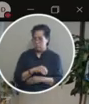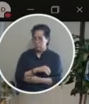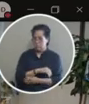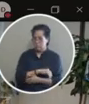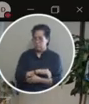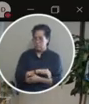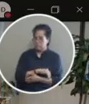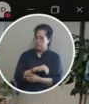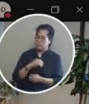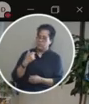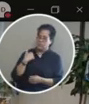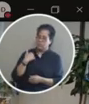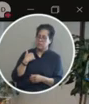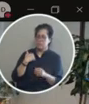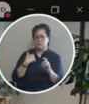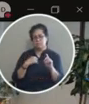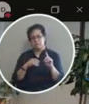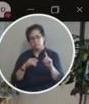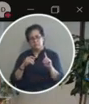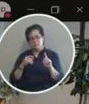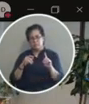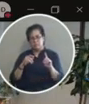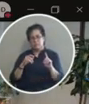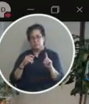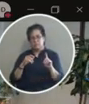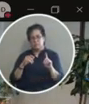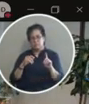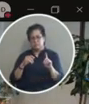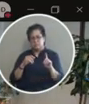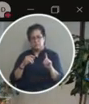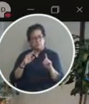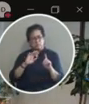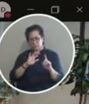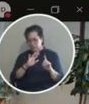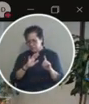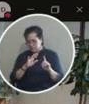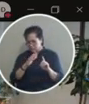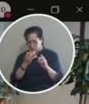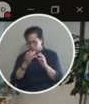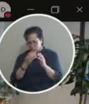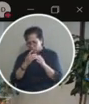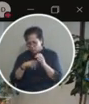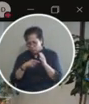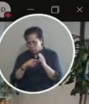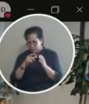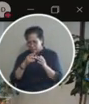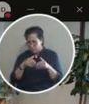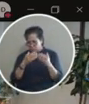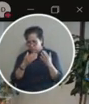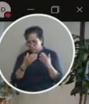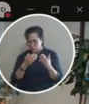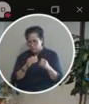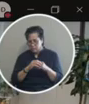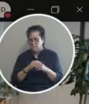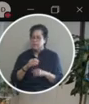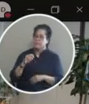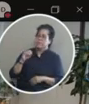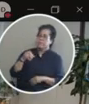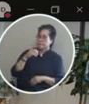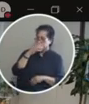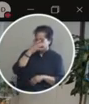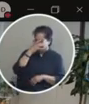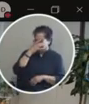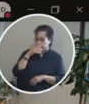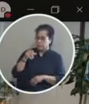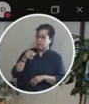Okay, so there is a motion. Representative, I'm sorry to interrupt. Would you repeat your motions? So my first one, I don't